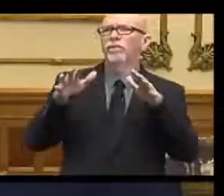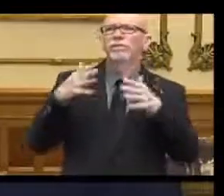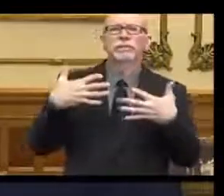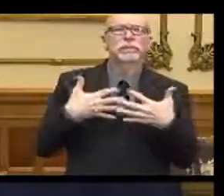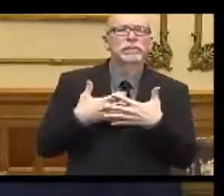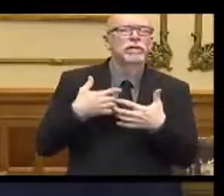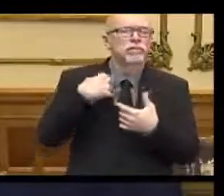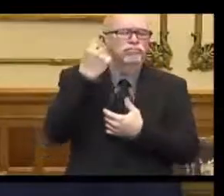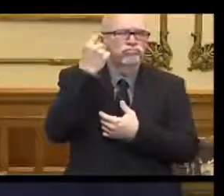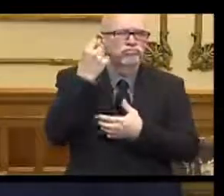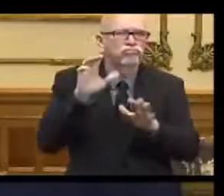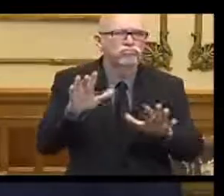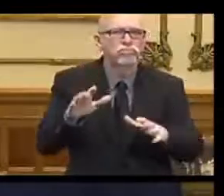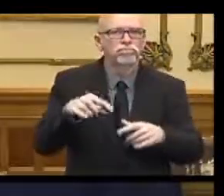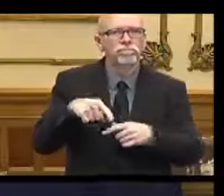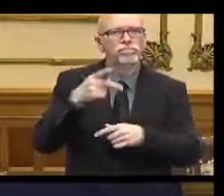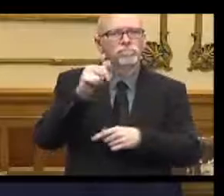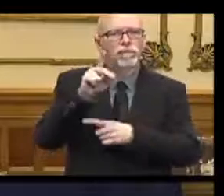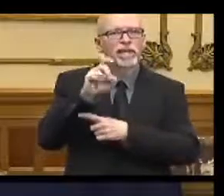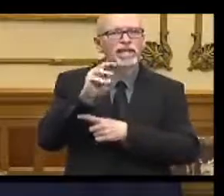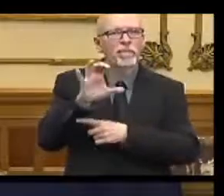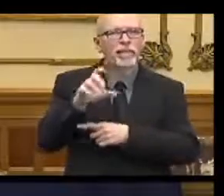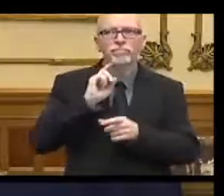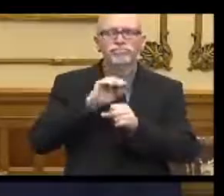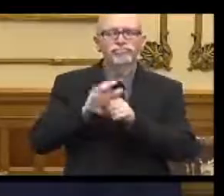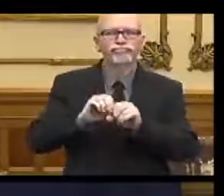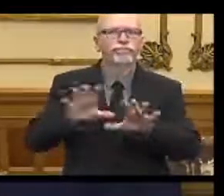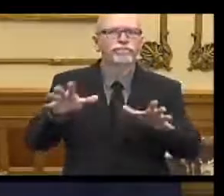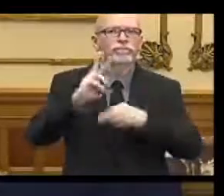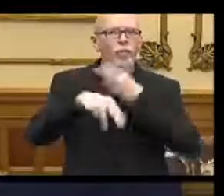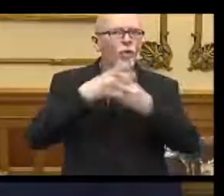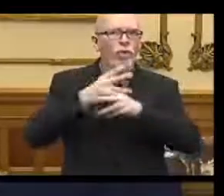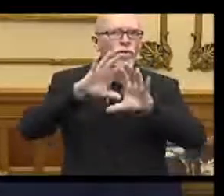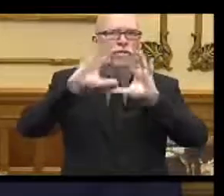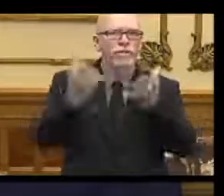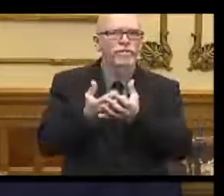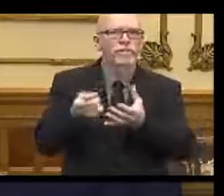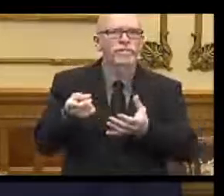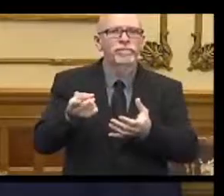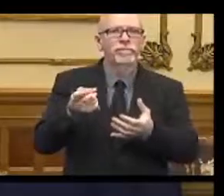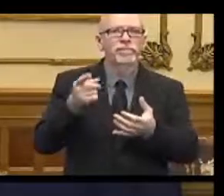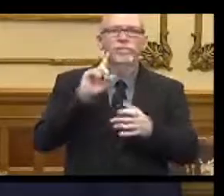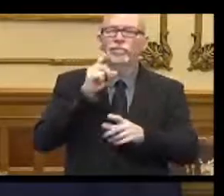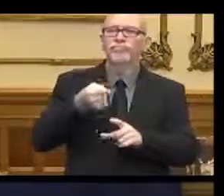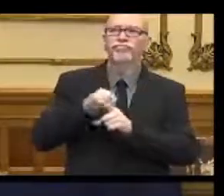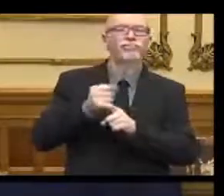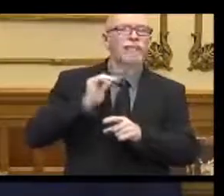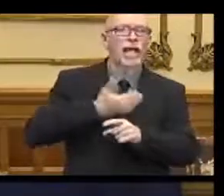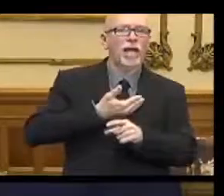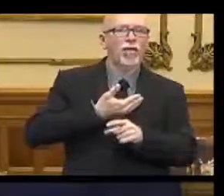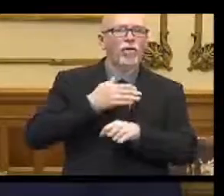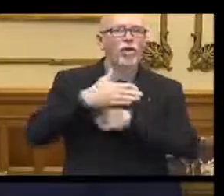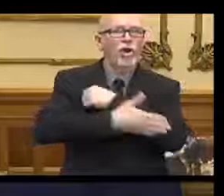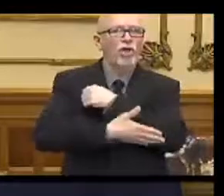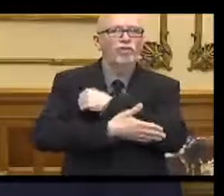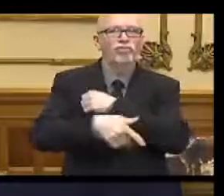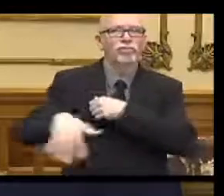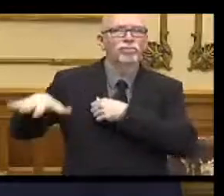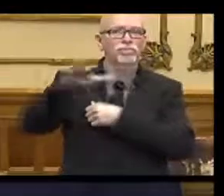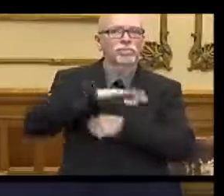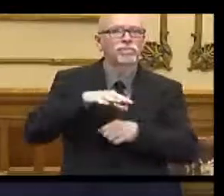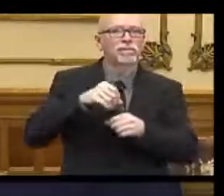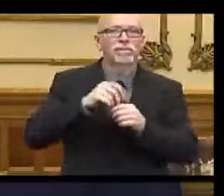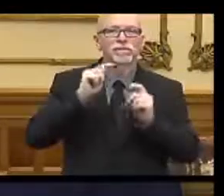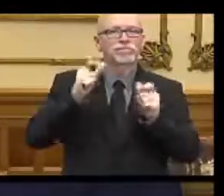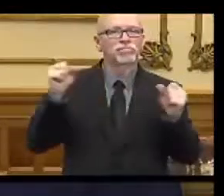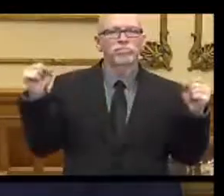folks being nervous. This is a pandemic, by definition, a global occurrence that came washing upon our shores in a very